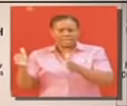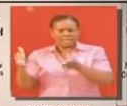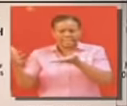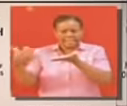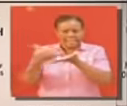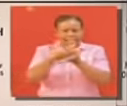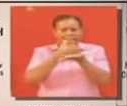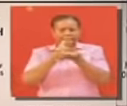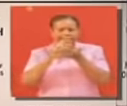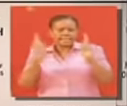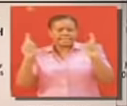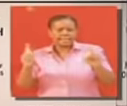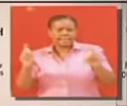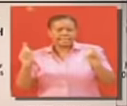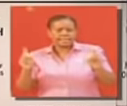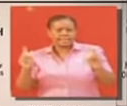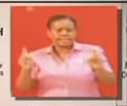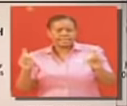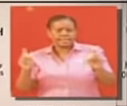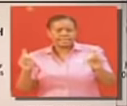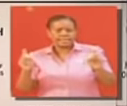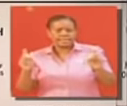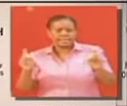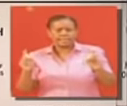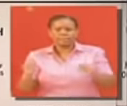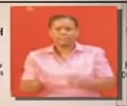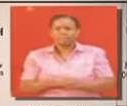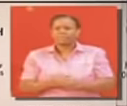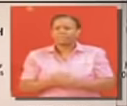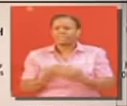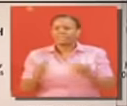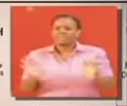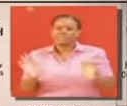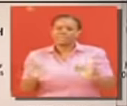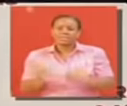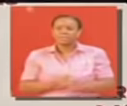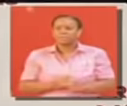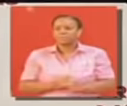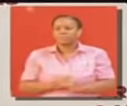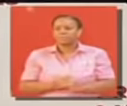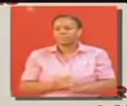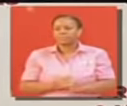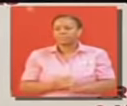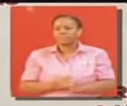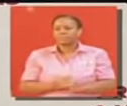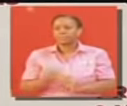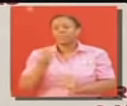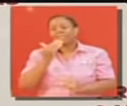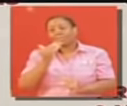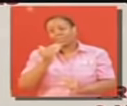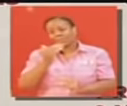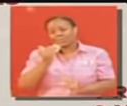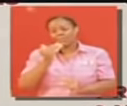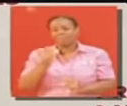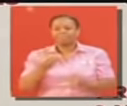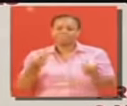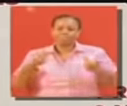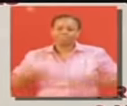that, and yeah, that's about it. Okay, thank you very much. So I will take that question.